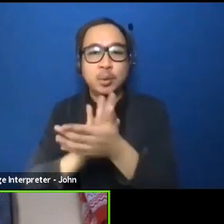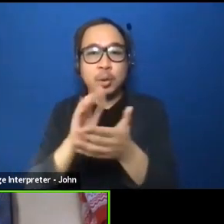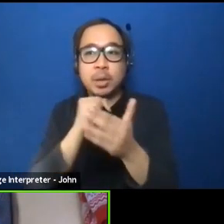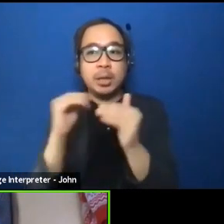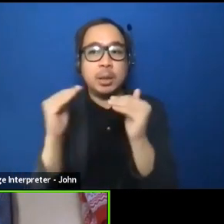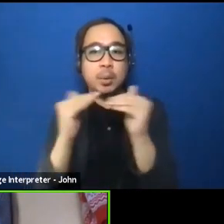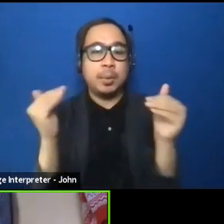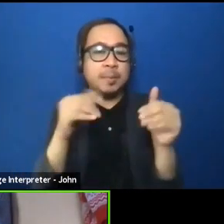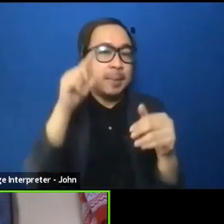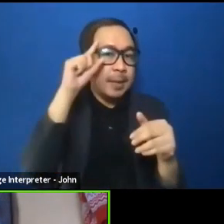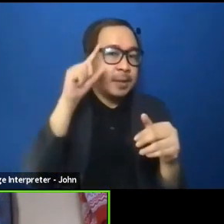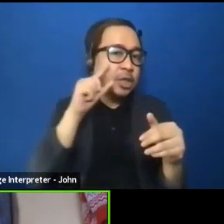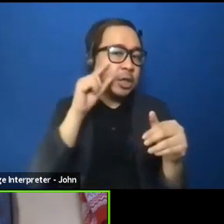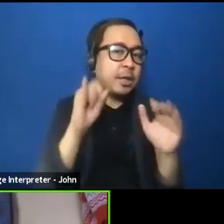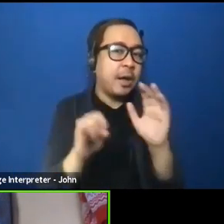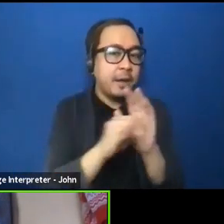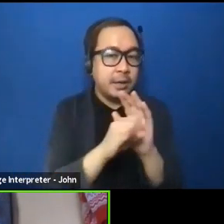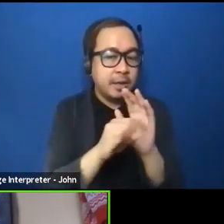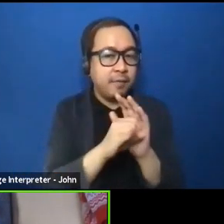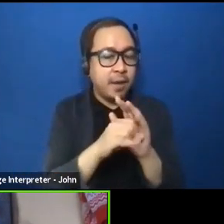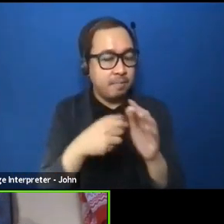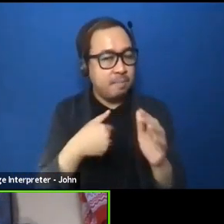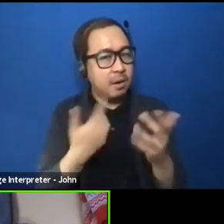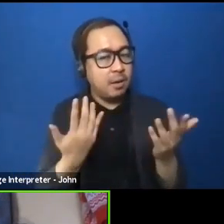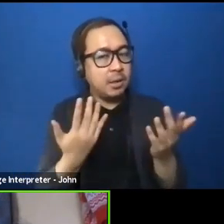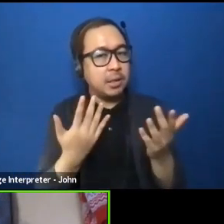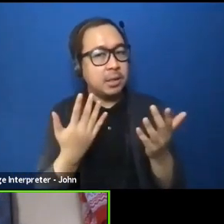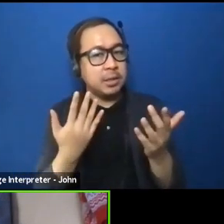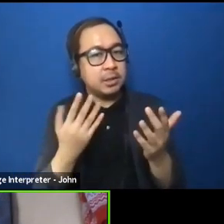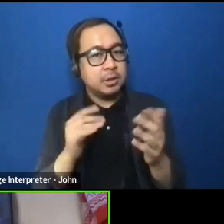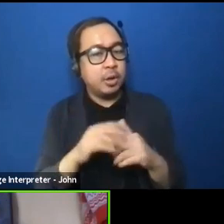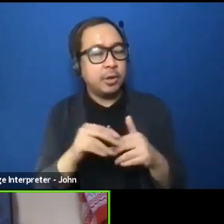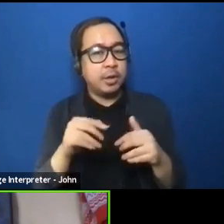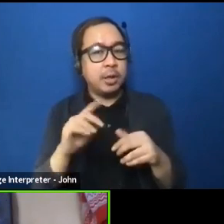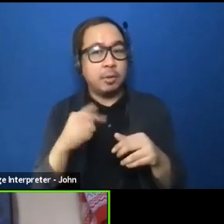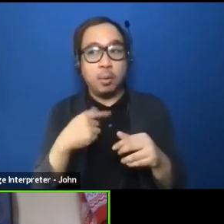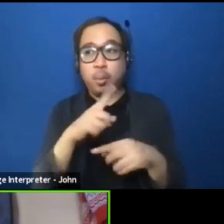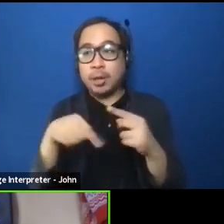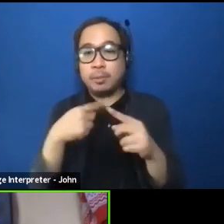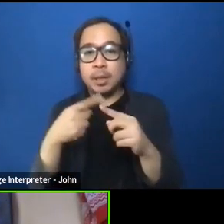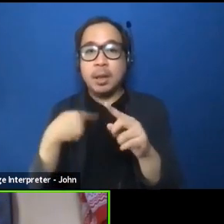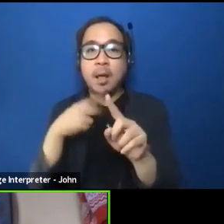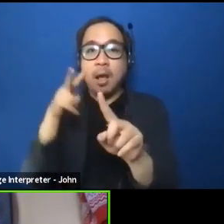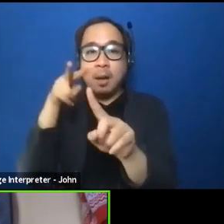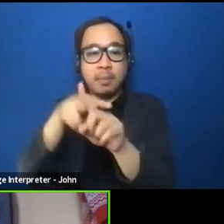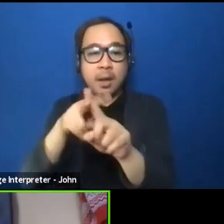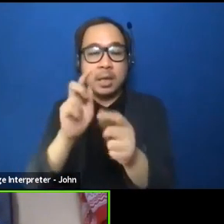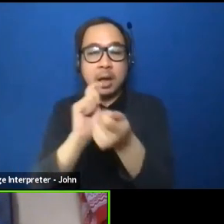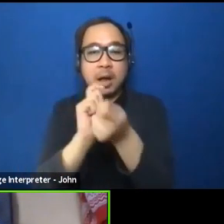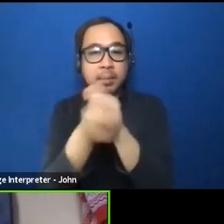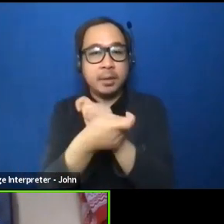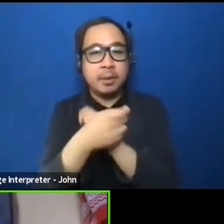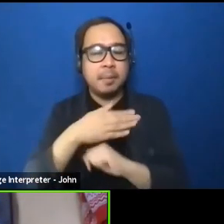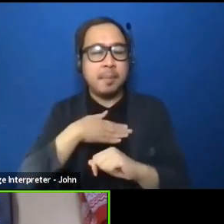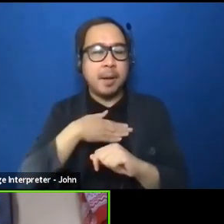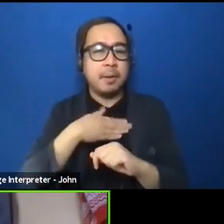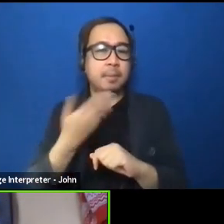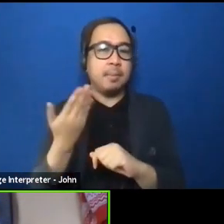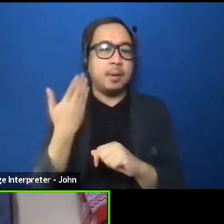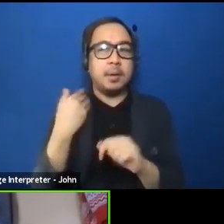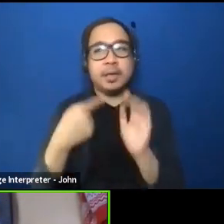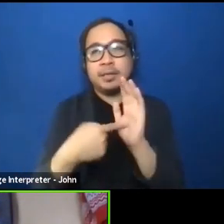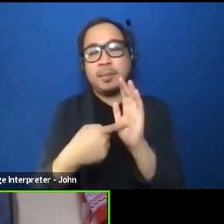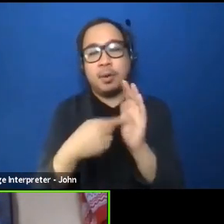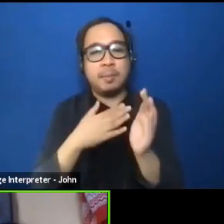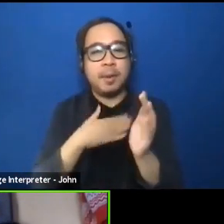I identify as with. And on the other hand, when I apply for amendment of my school